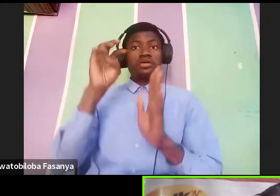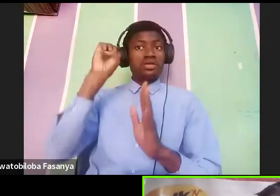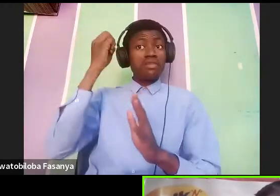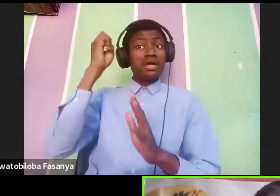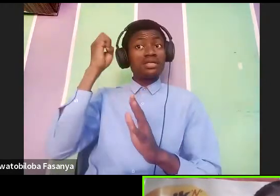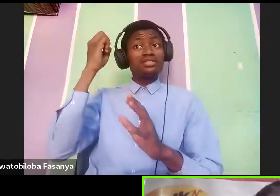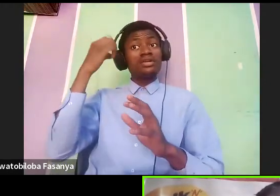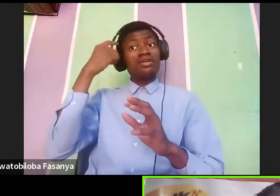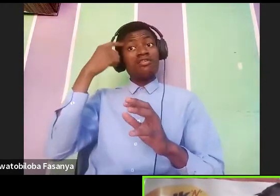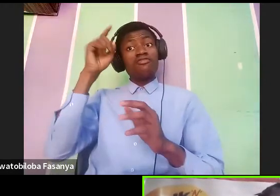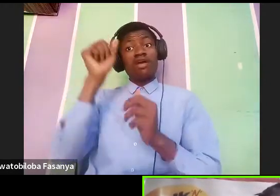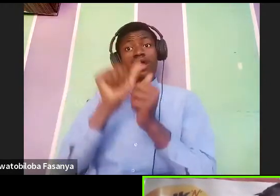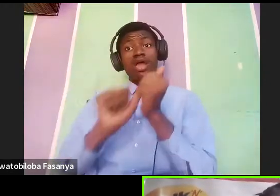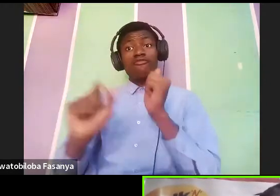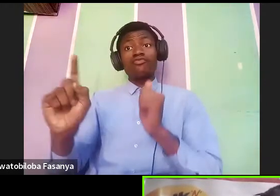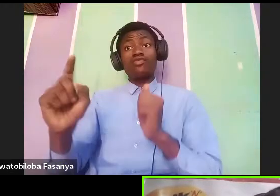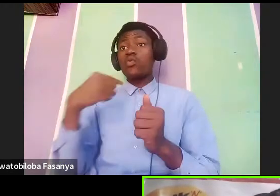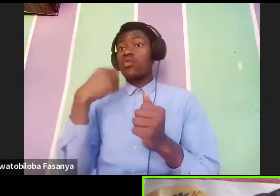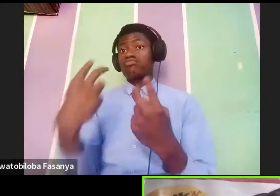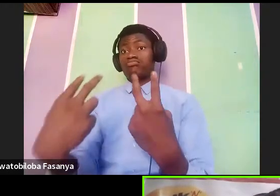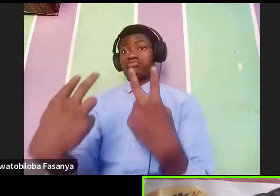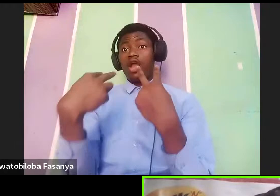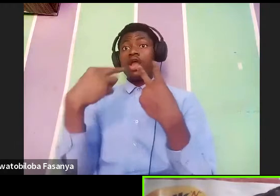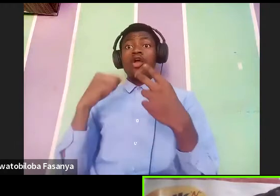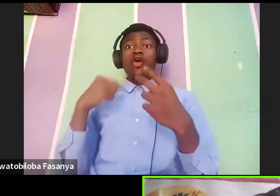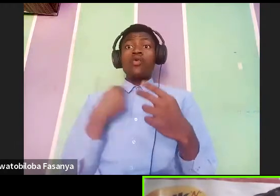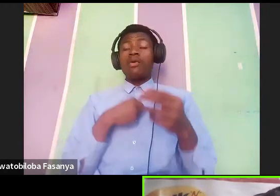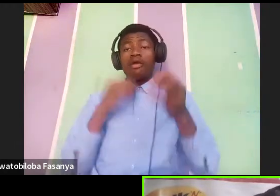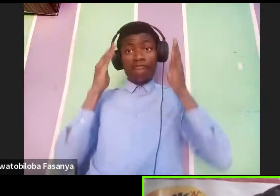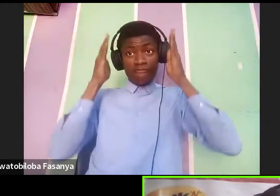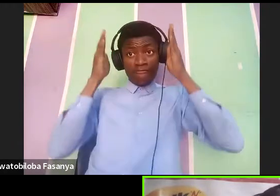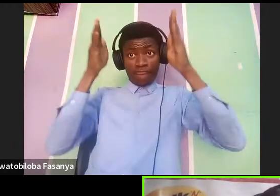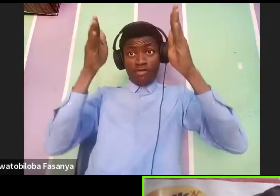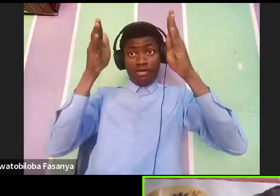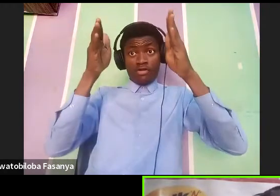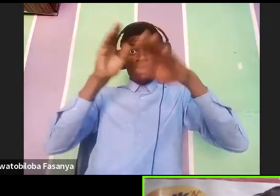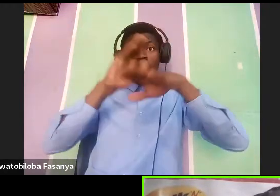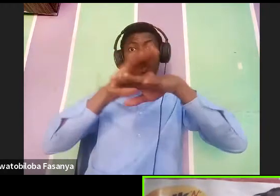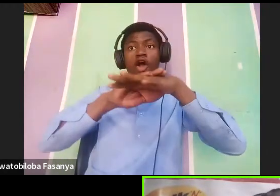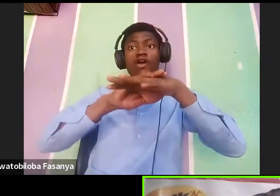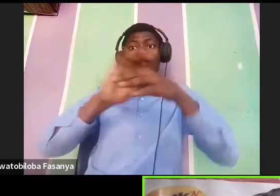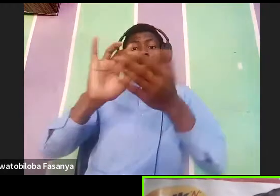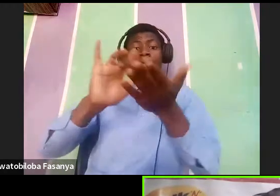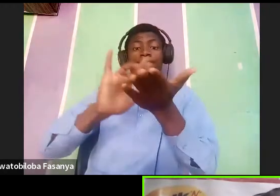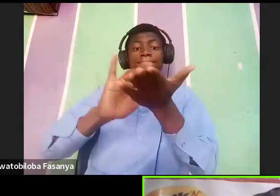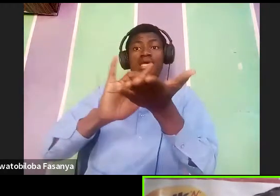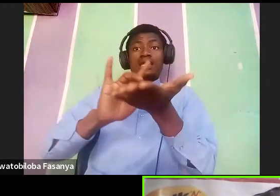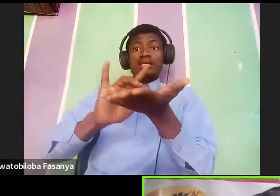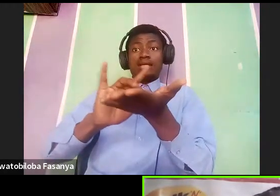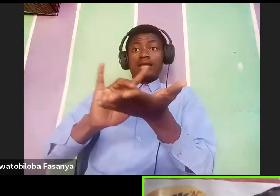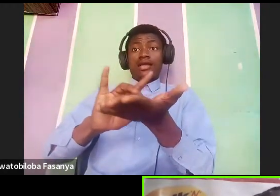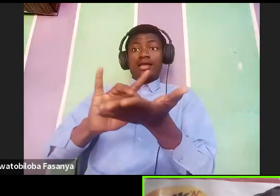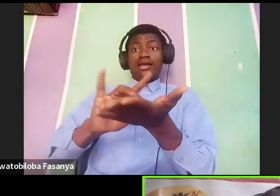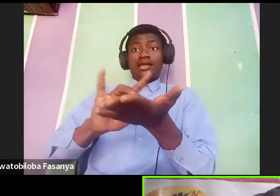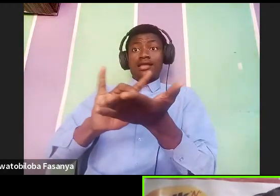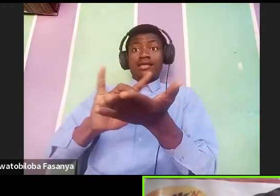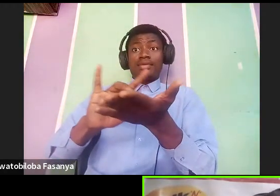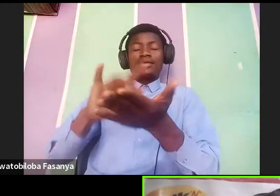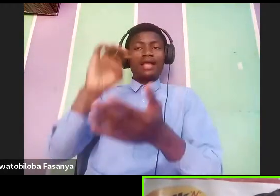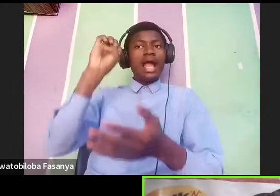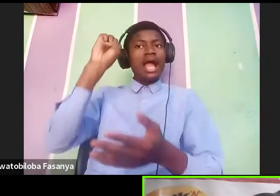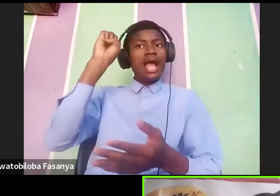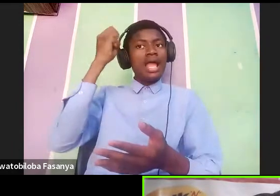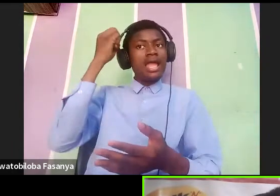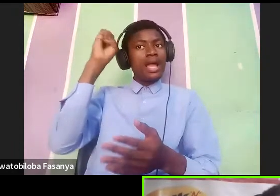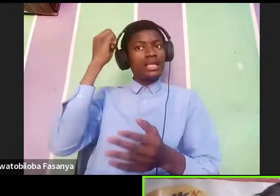going to limit ourselves to medical emergency. We omitted medical in the flyer. So we're going to be limiting ourselves to medical emergencies